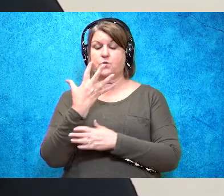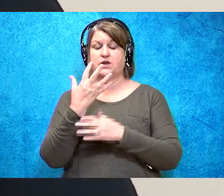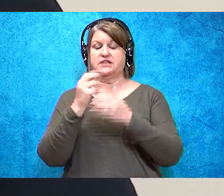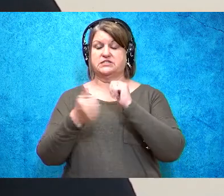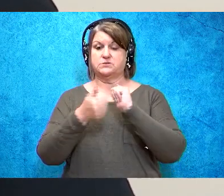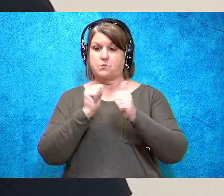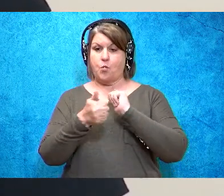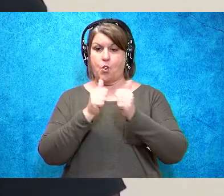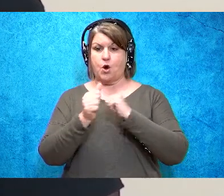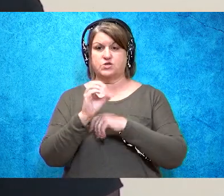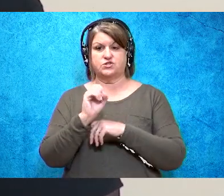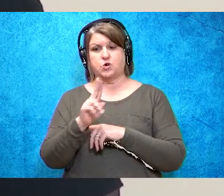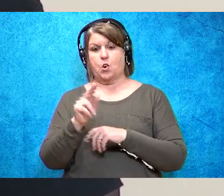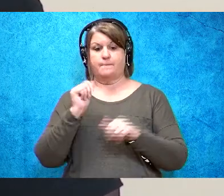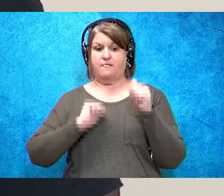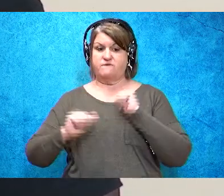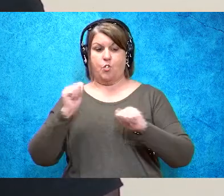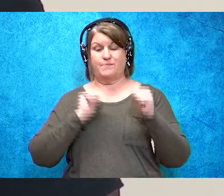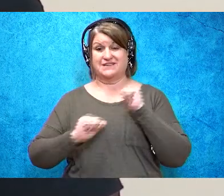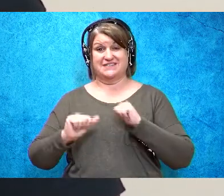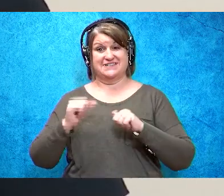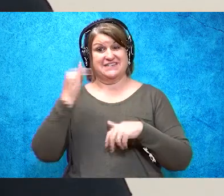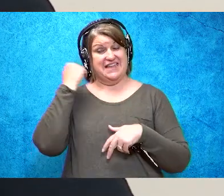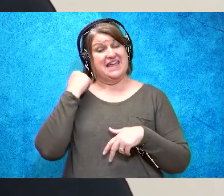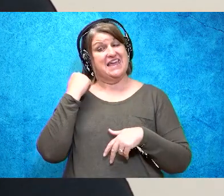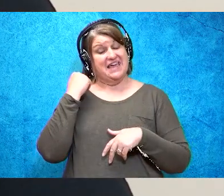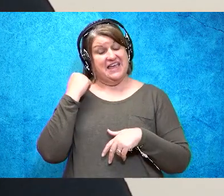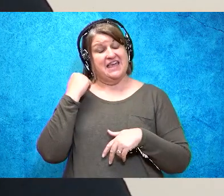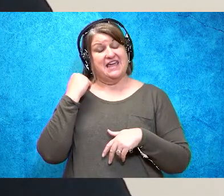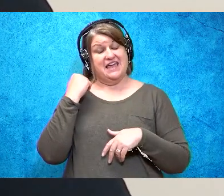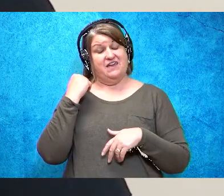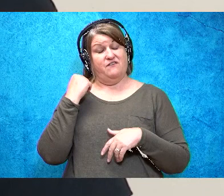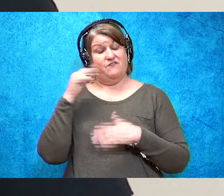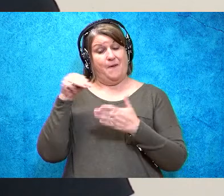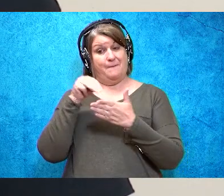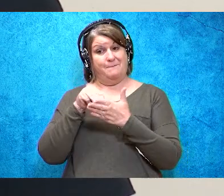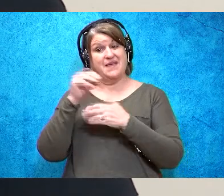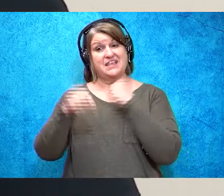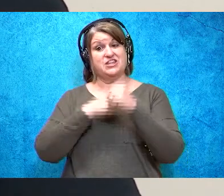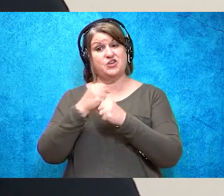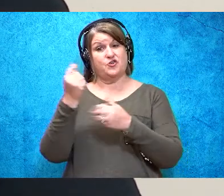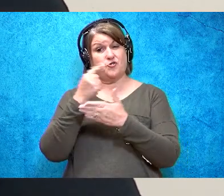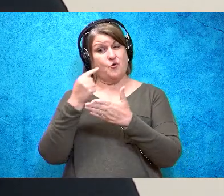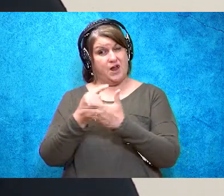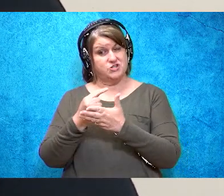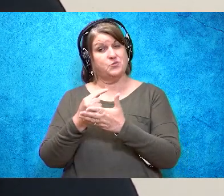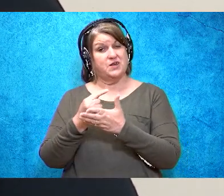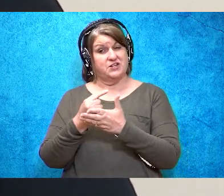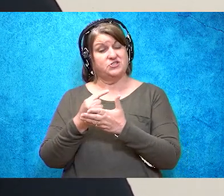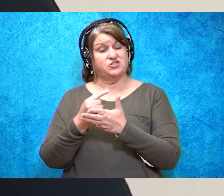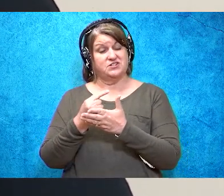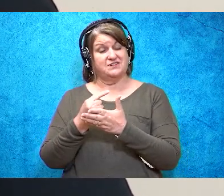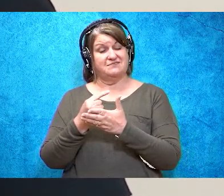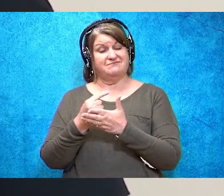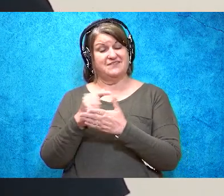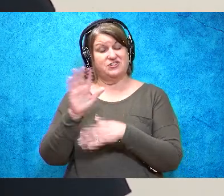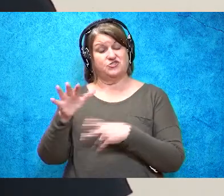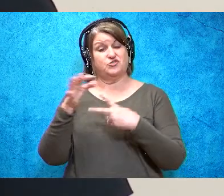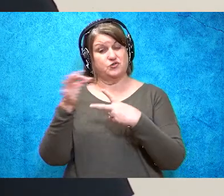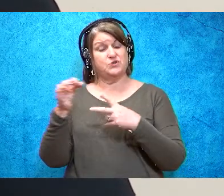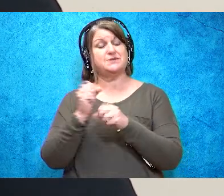performances. So, if that is an option that you would like to explore, please make sure that you reach out to your senior